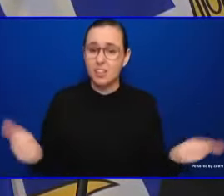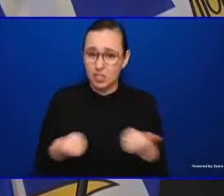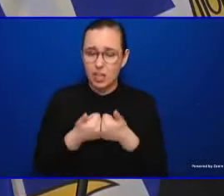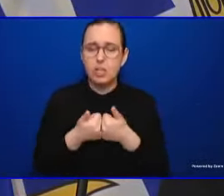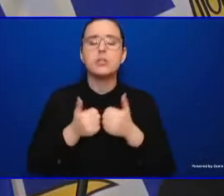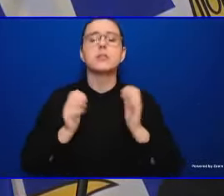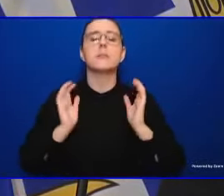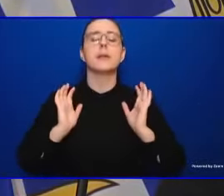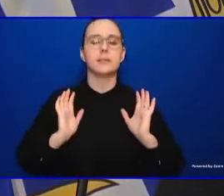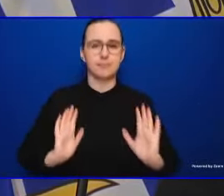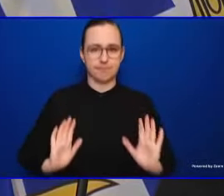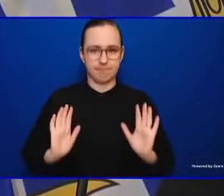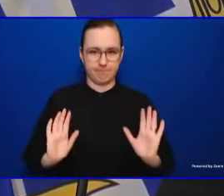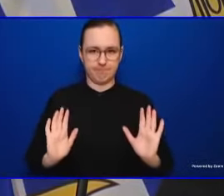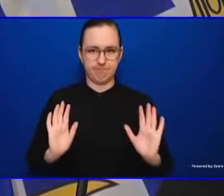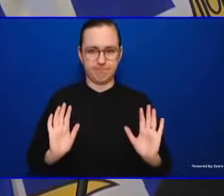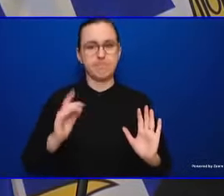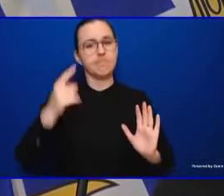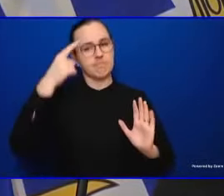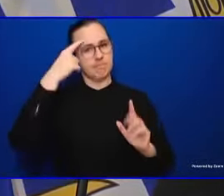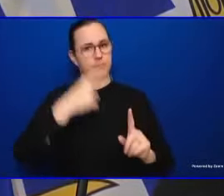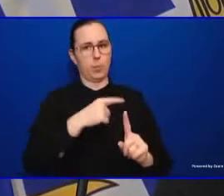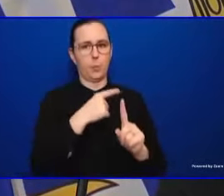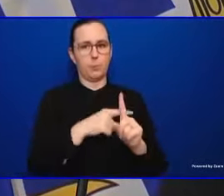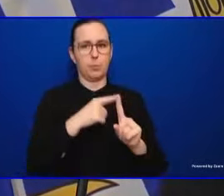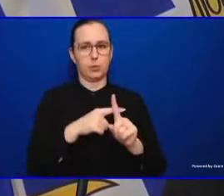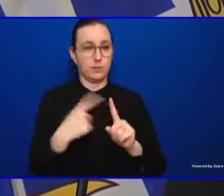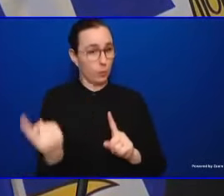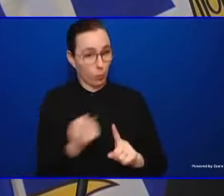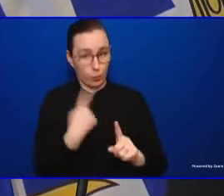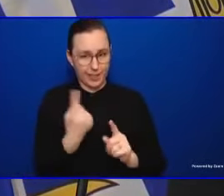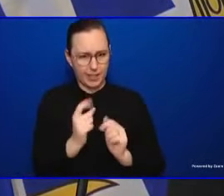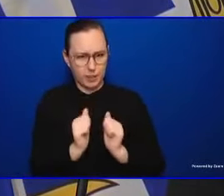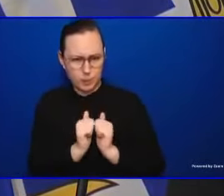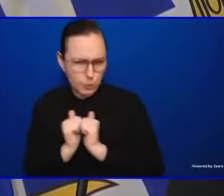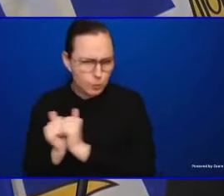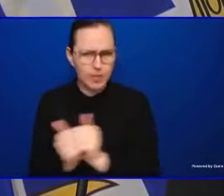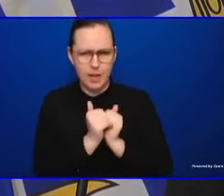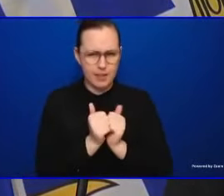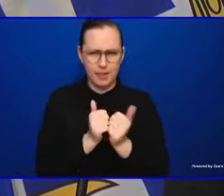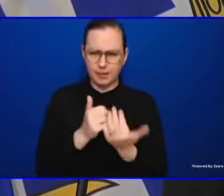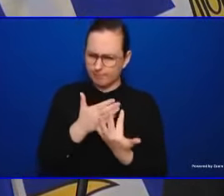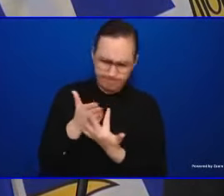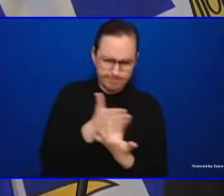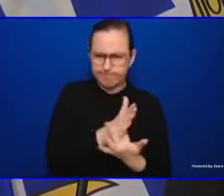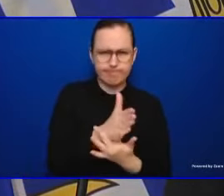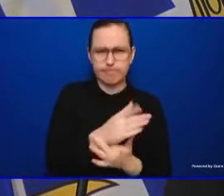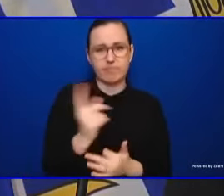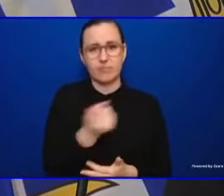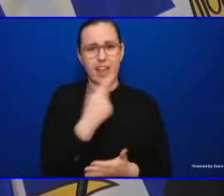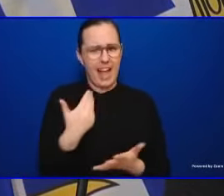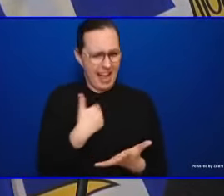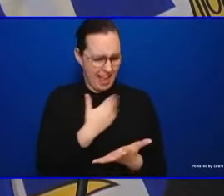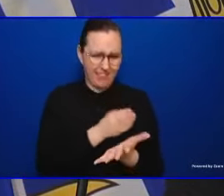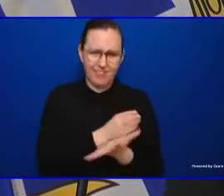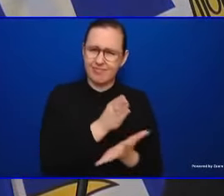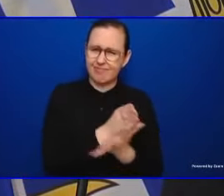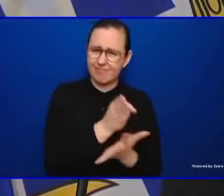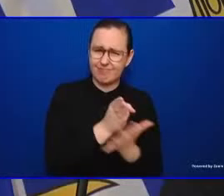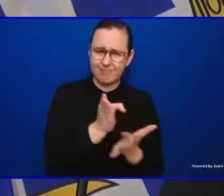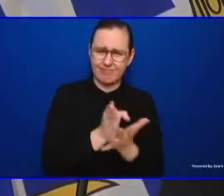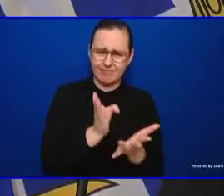work, and we need to go back and reinforce them with each other. Find an opportunity to